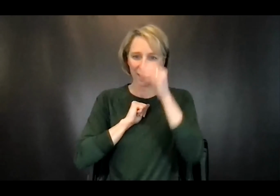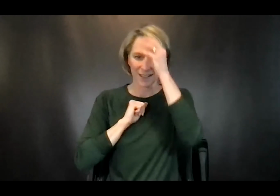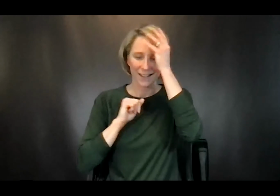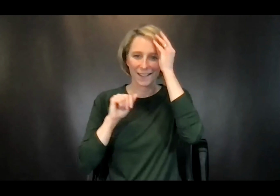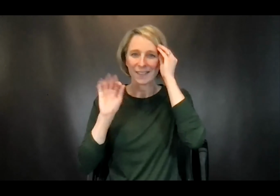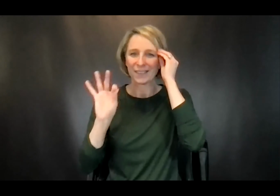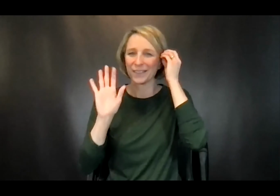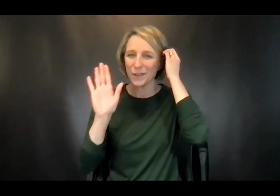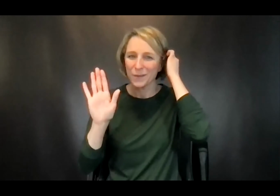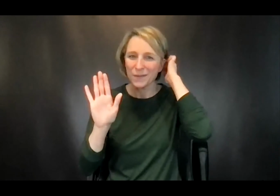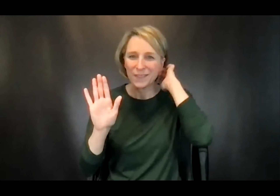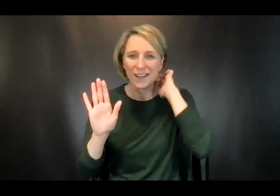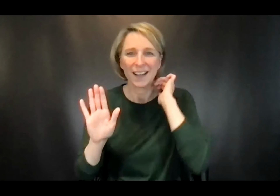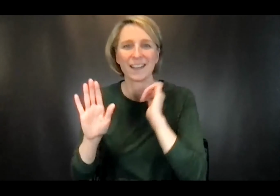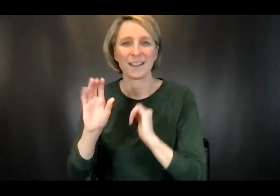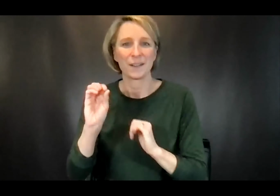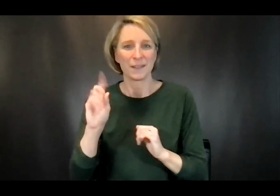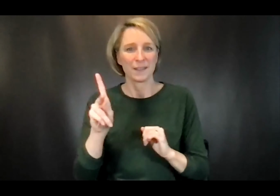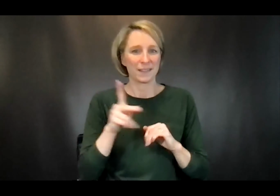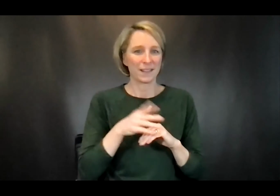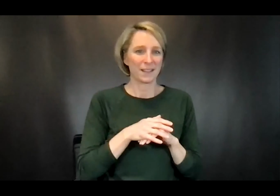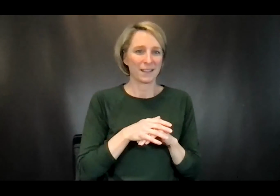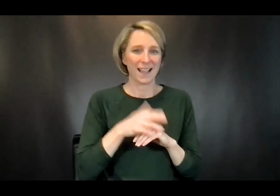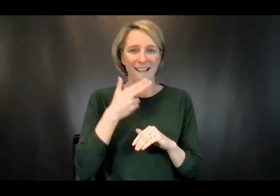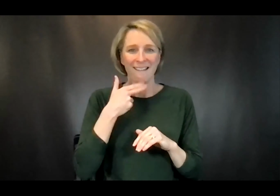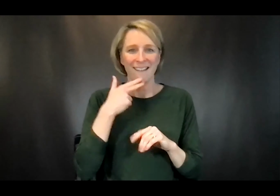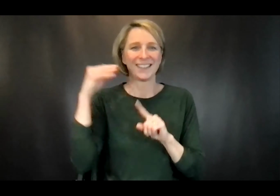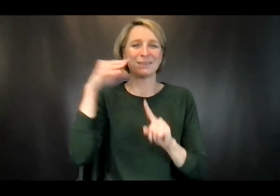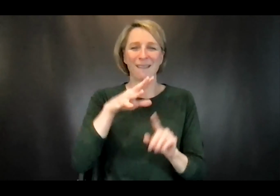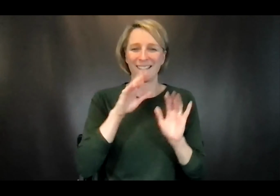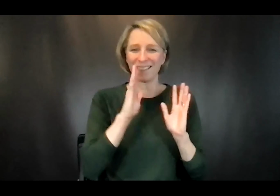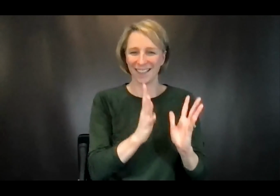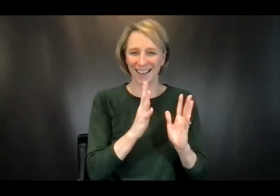Great. We'll keep Heidi spotlighted. She's used to it.